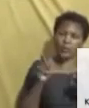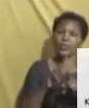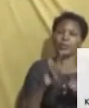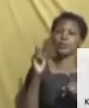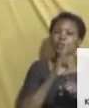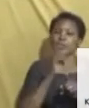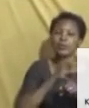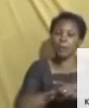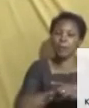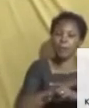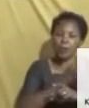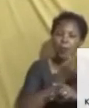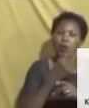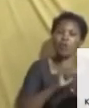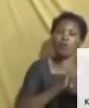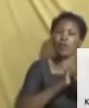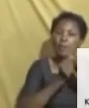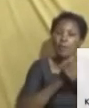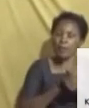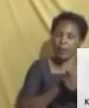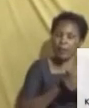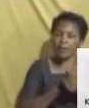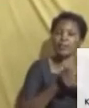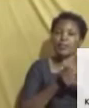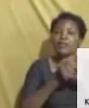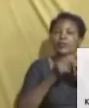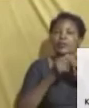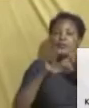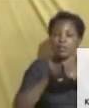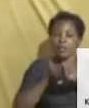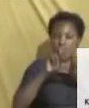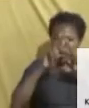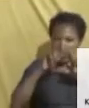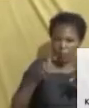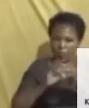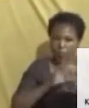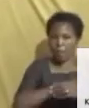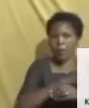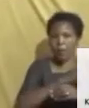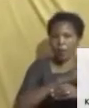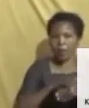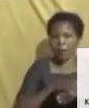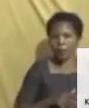power of amendment and the repeal power.